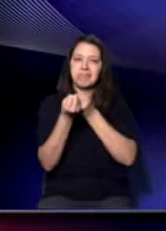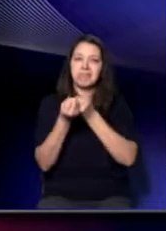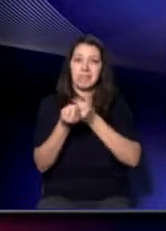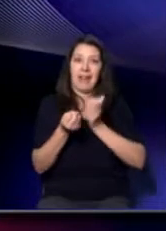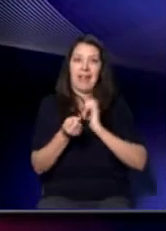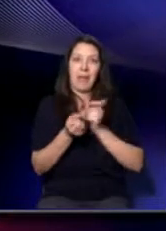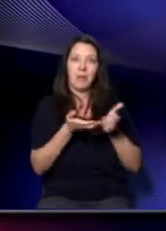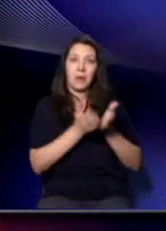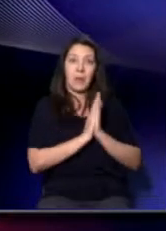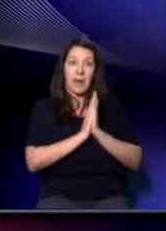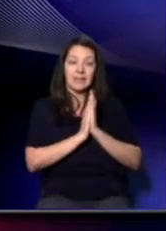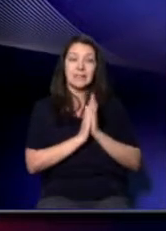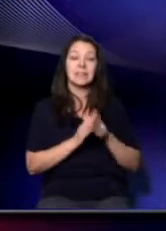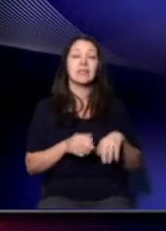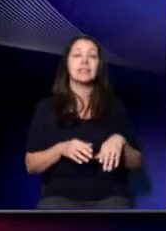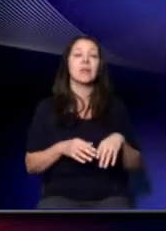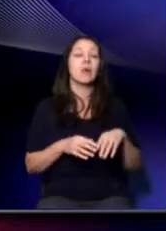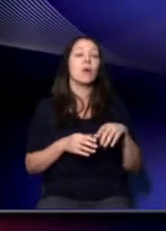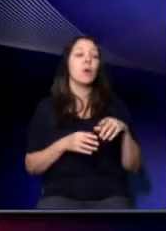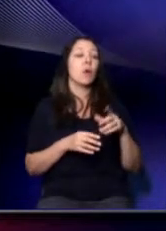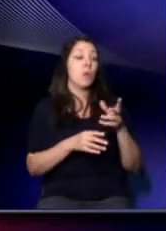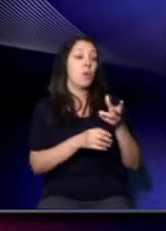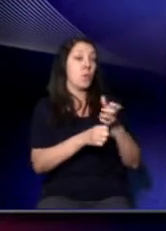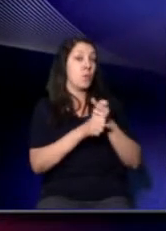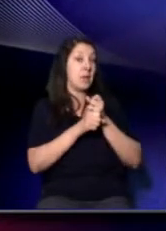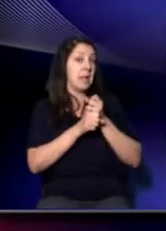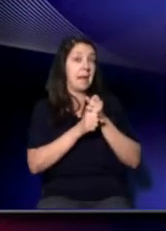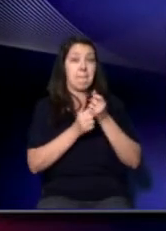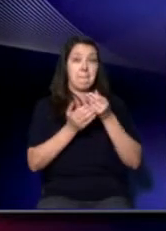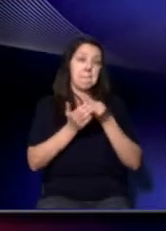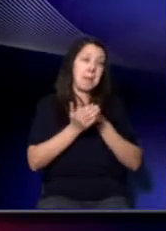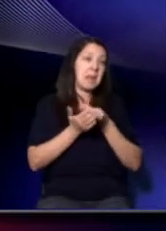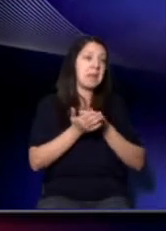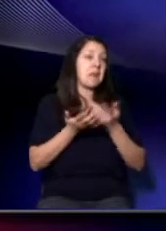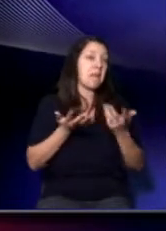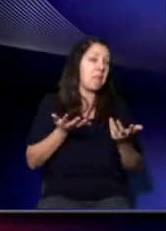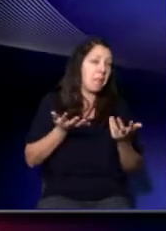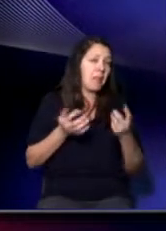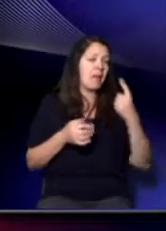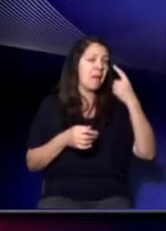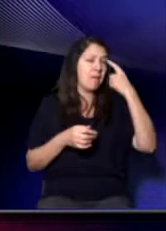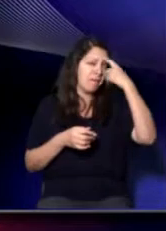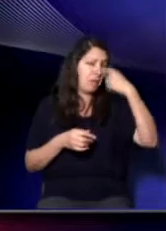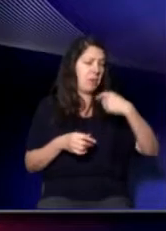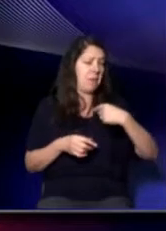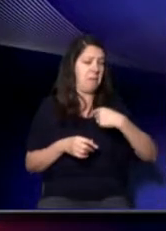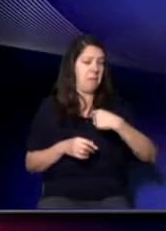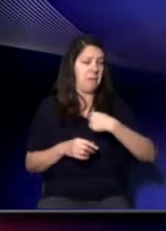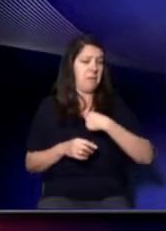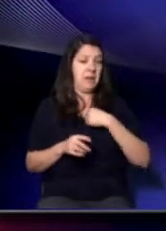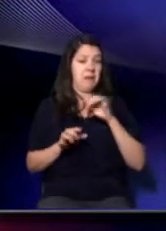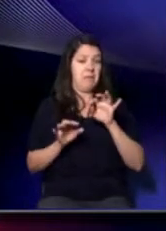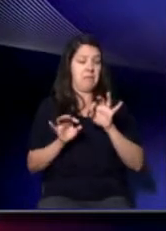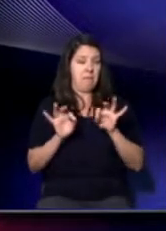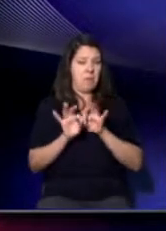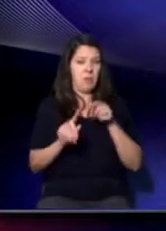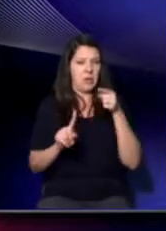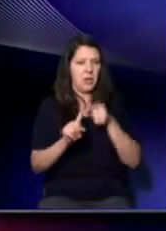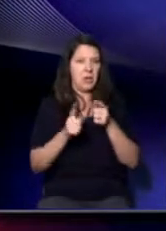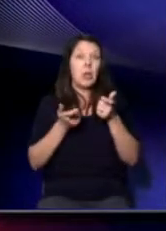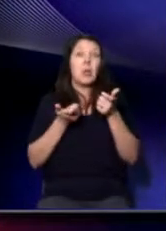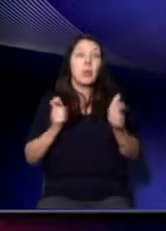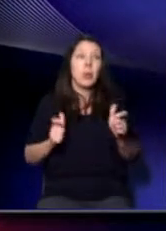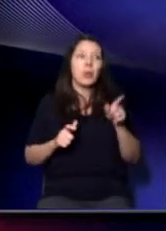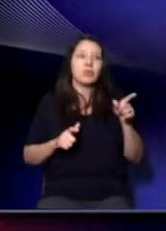the money. I'm not saying that. But for me, that just is huge that